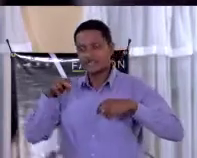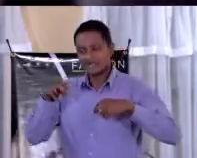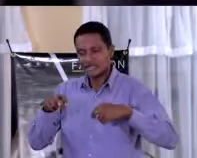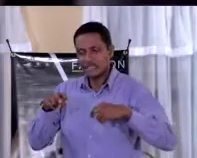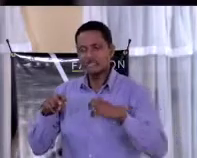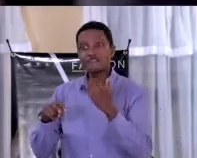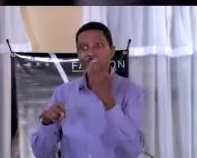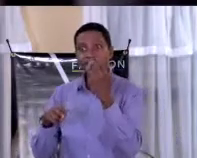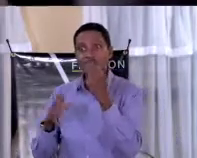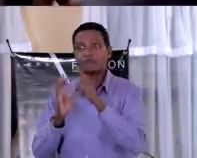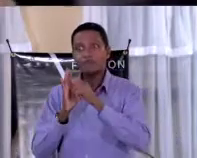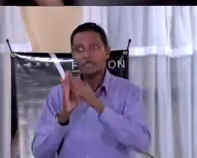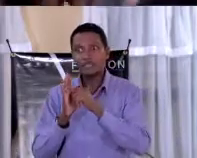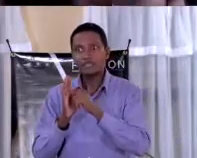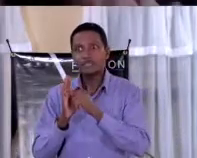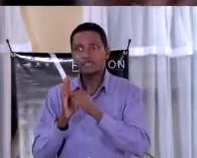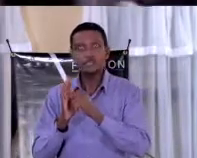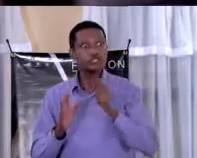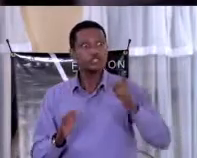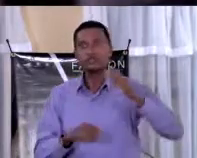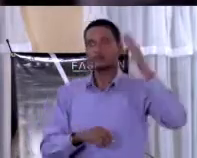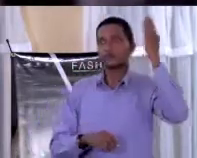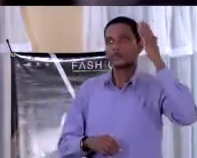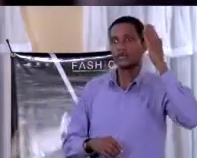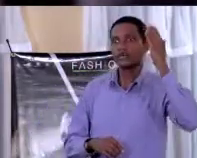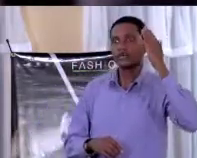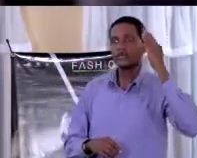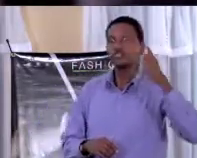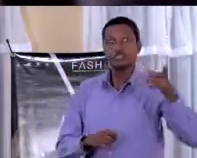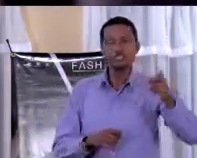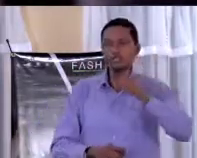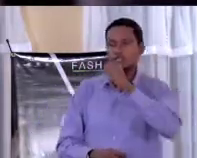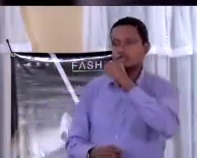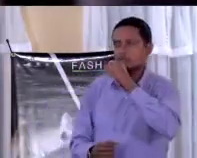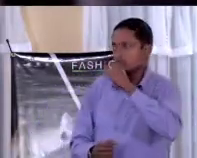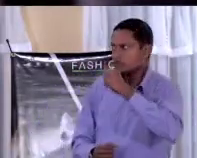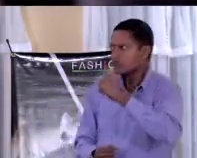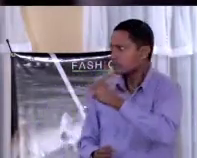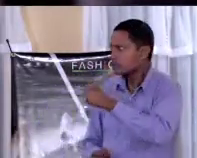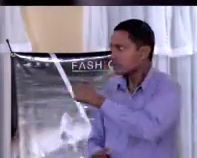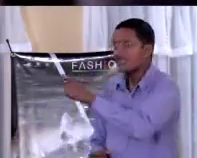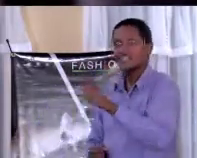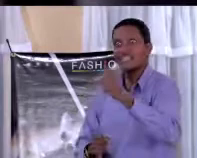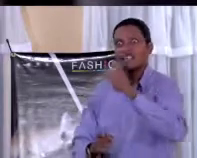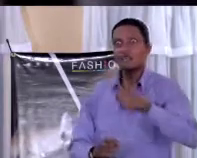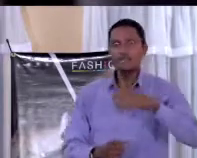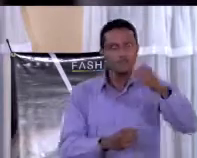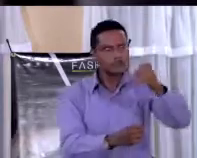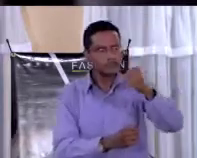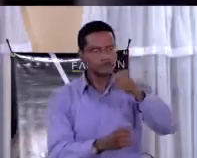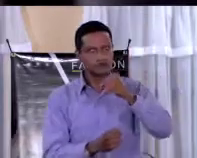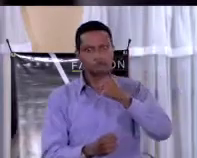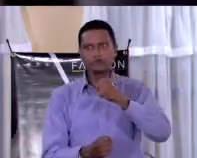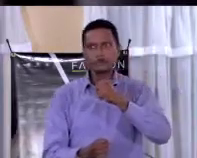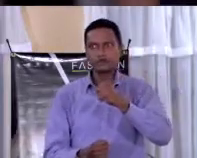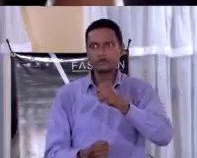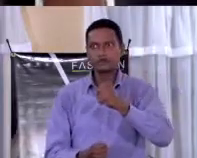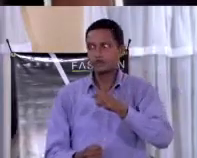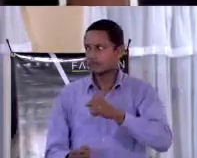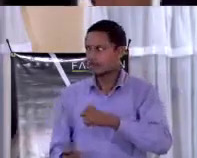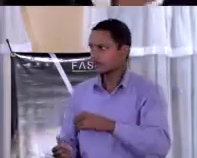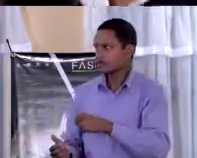have somebody here who can tell you all what you all have to do. Look outside and look at the shades of the color,